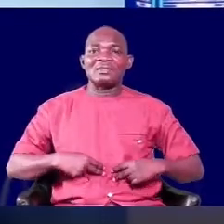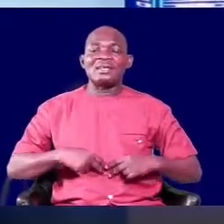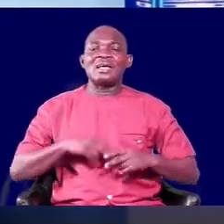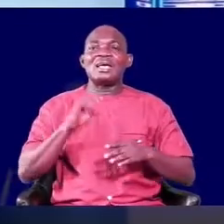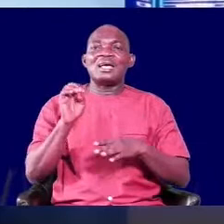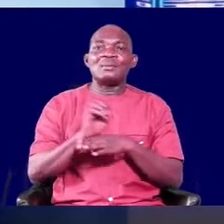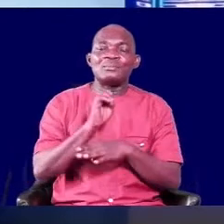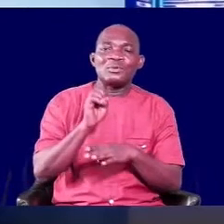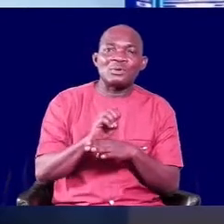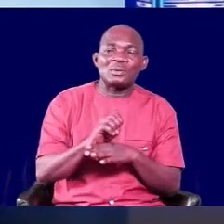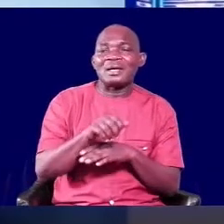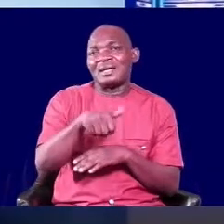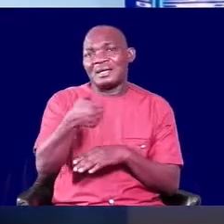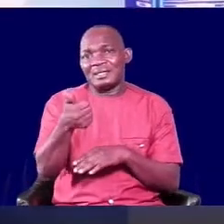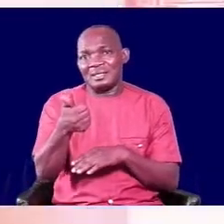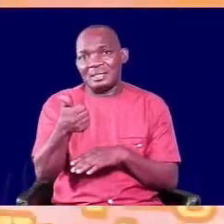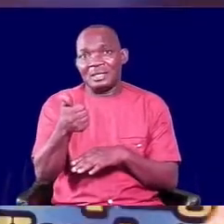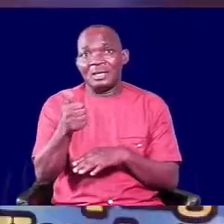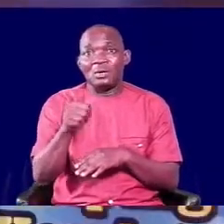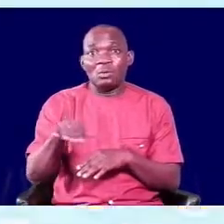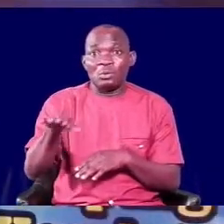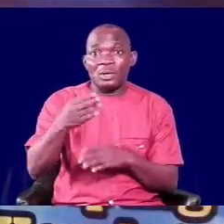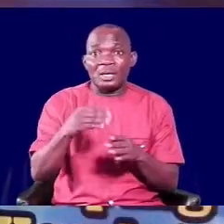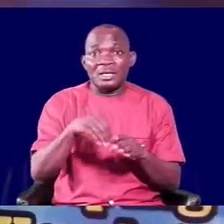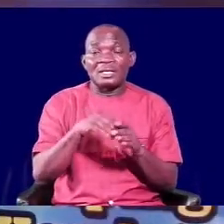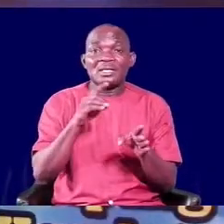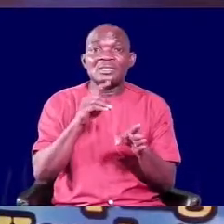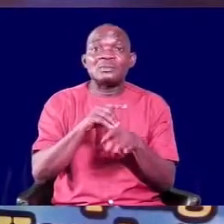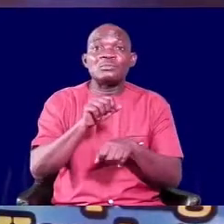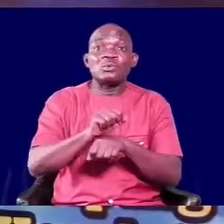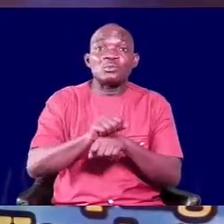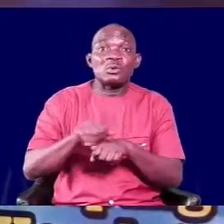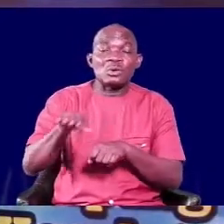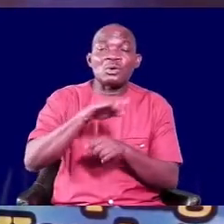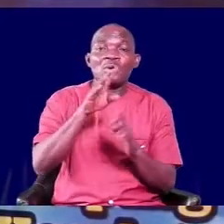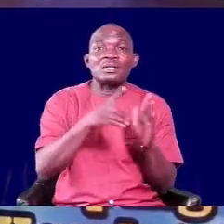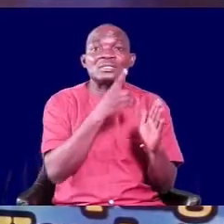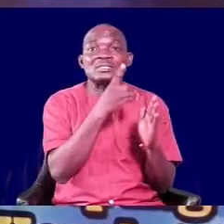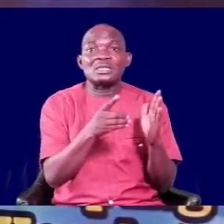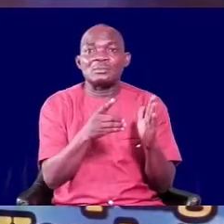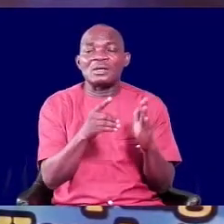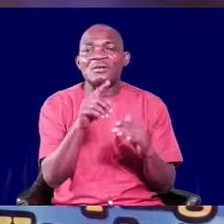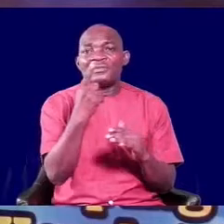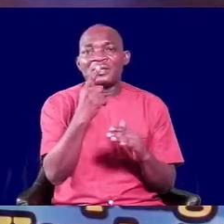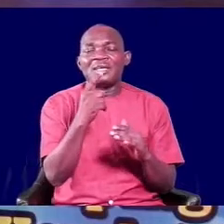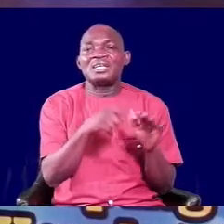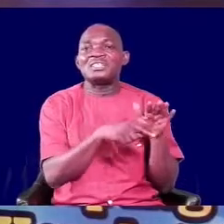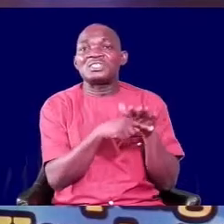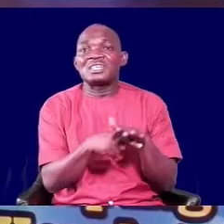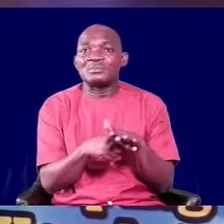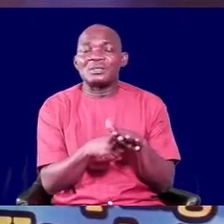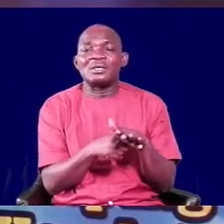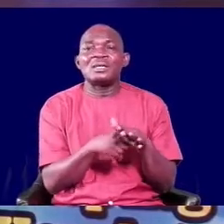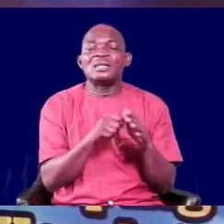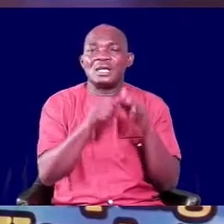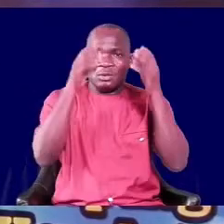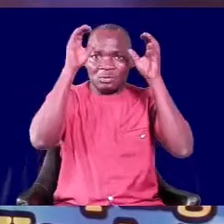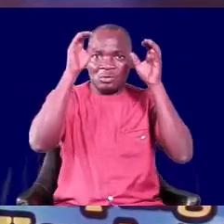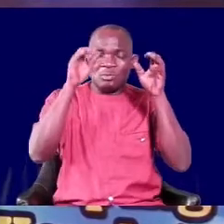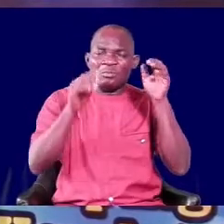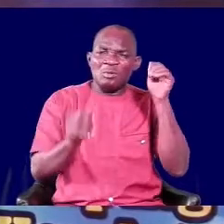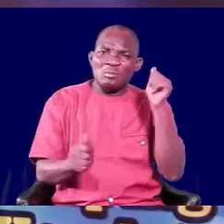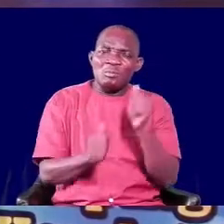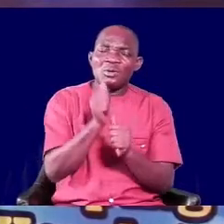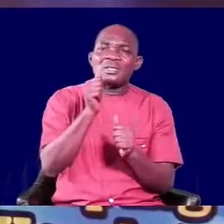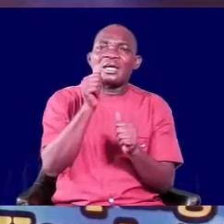healthcare, employment, and so on? For those of us in the disability community, discrimination and stigmatization is the root cause